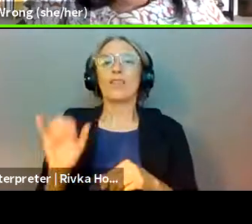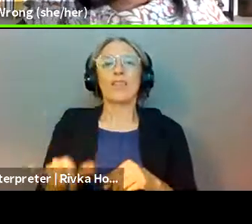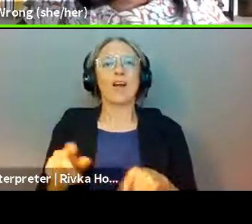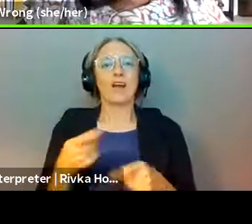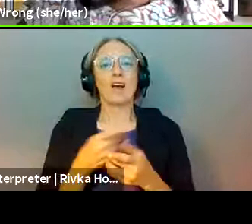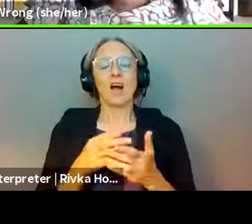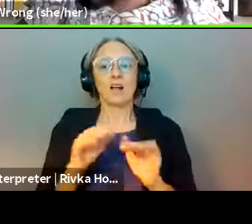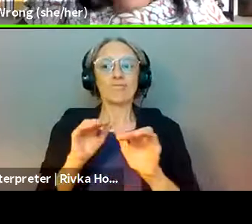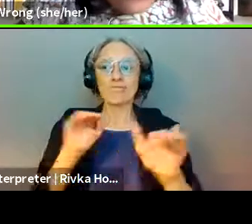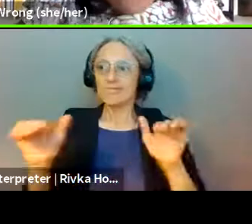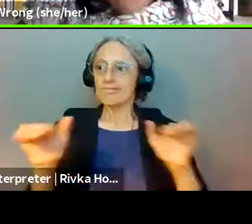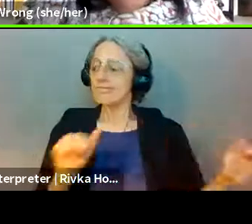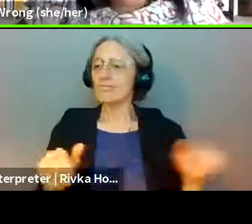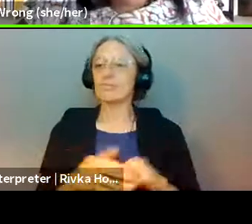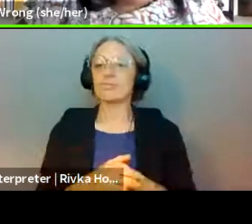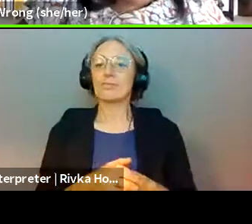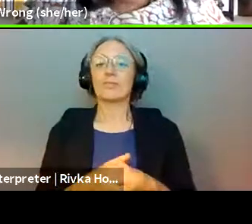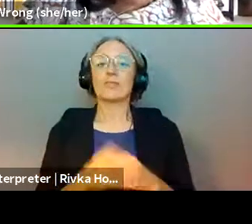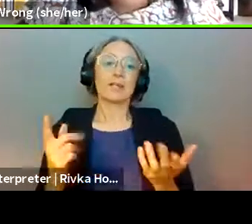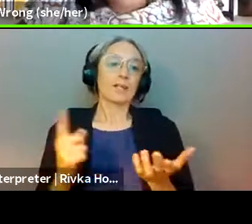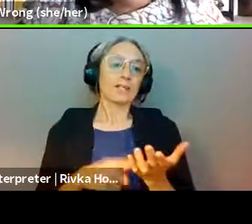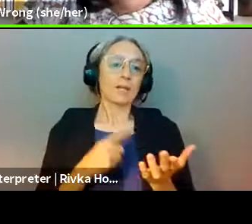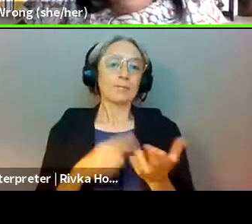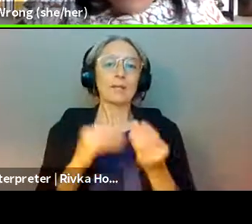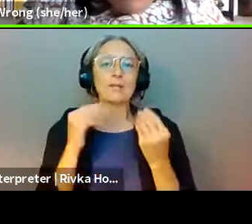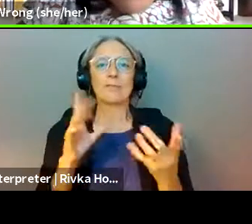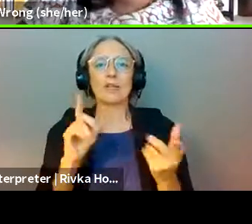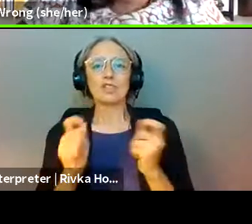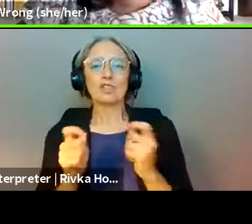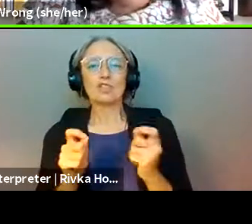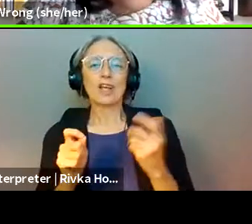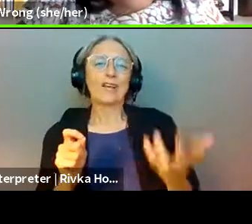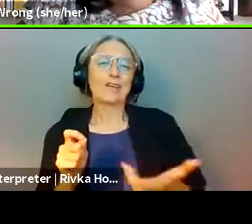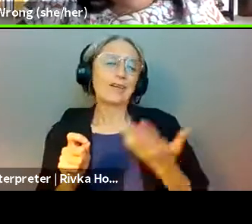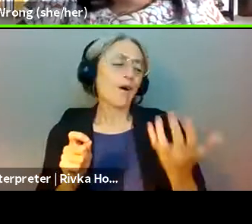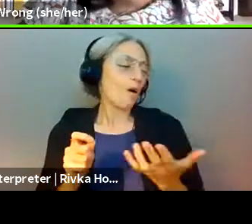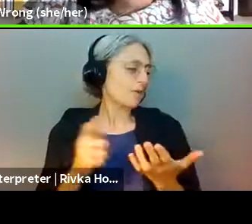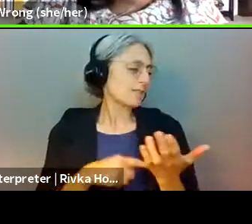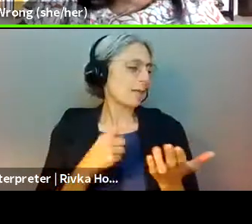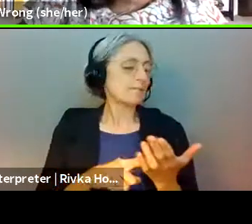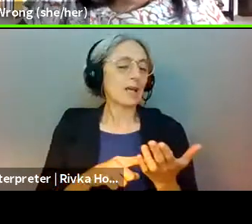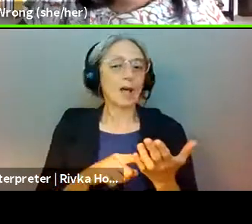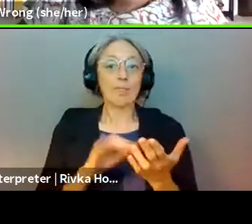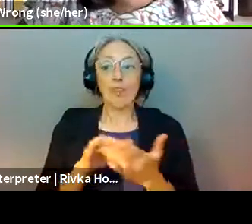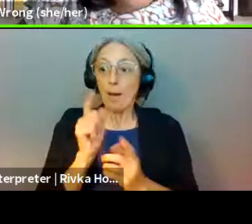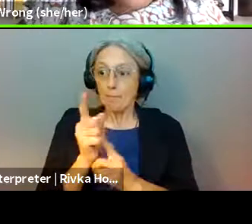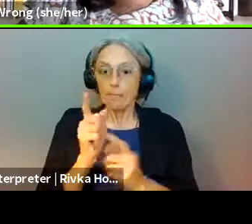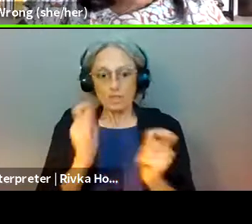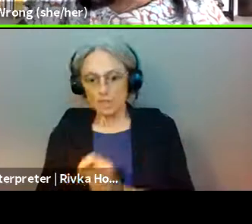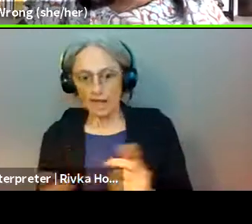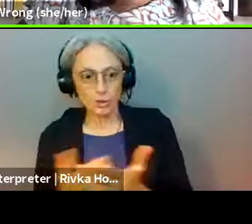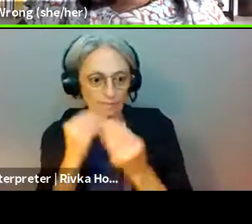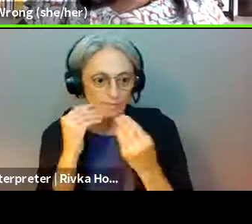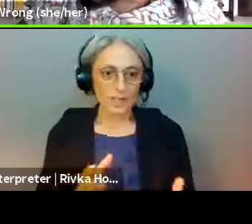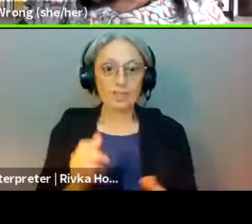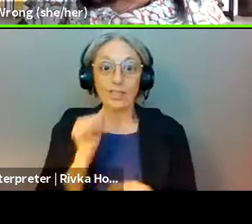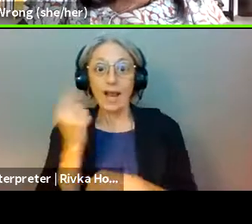information, changed on in the moment or changed the next day. And sometimes maybe it wasn't